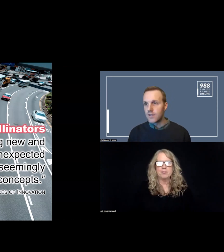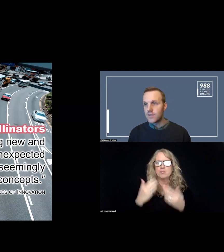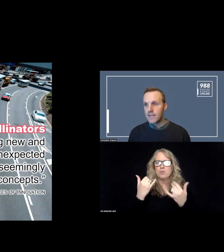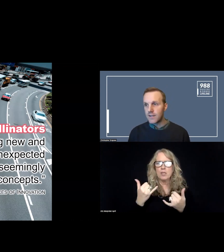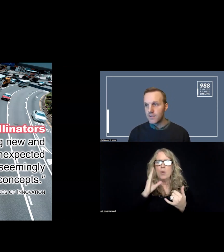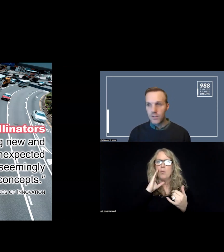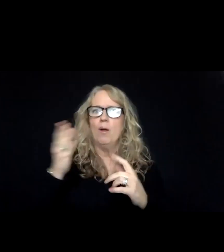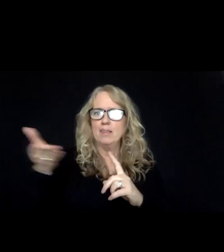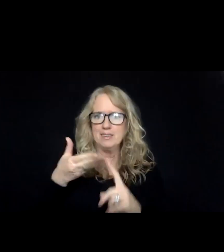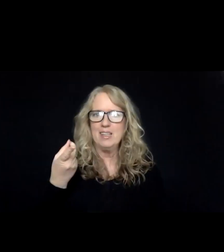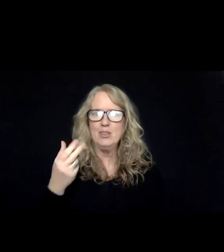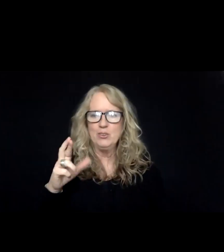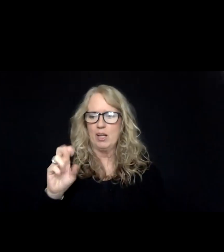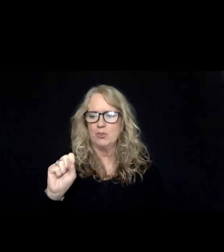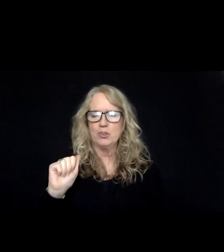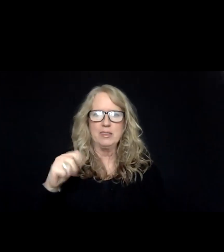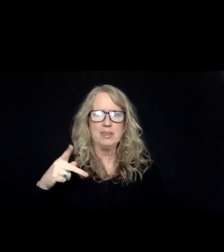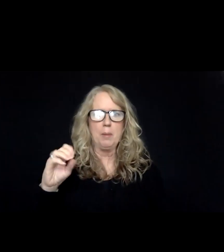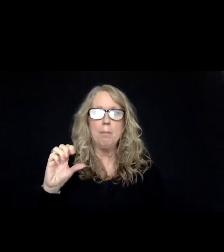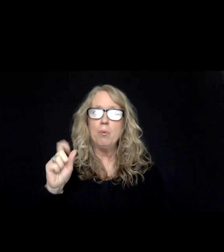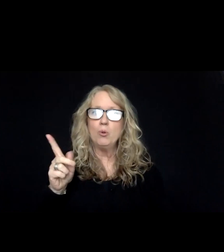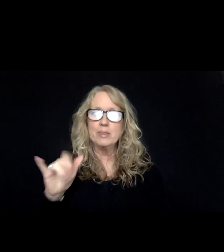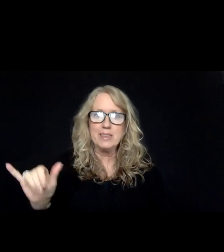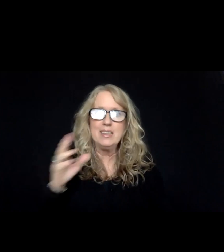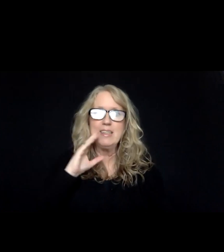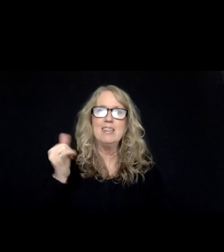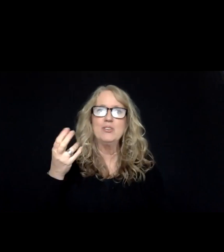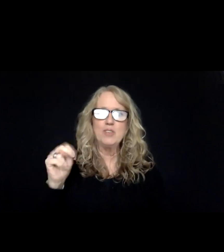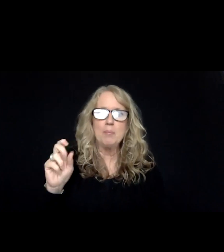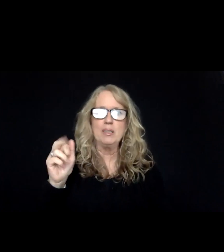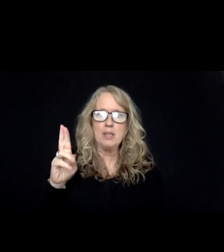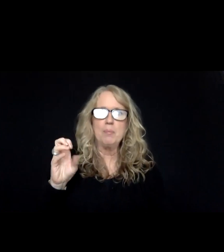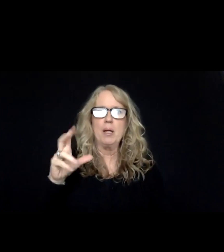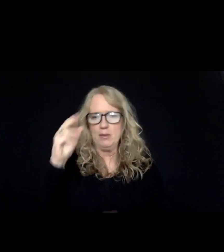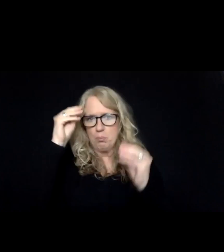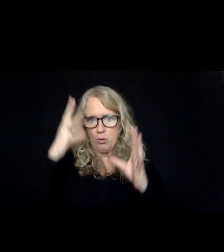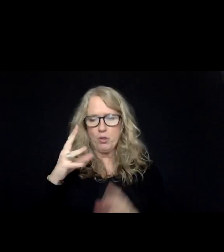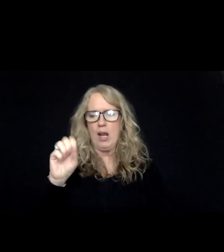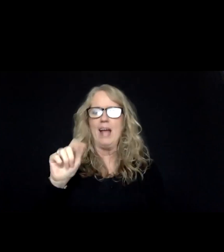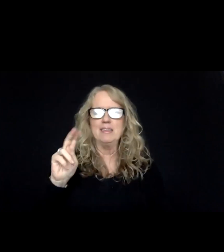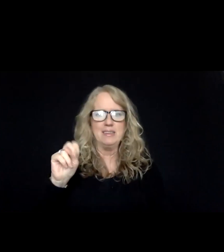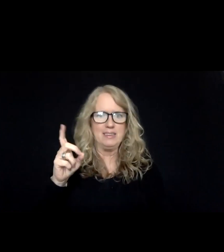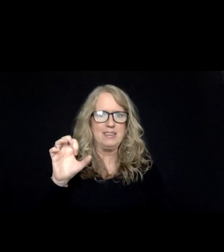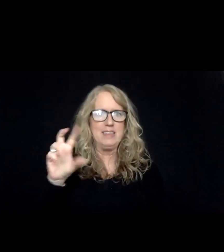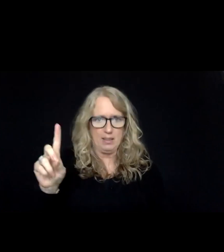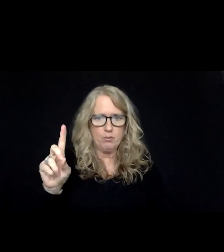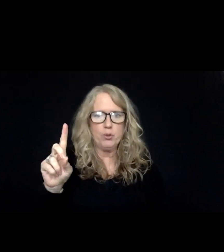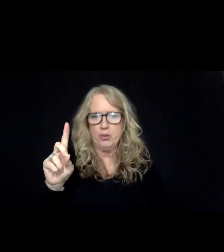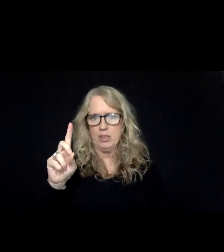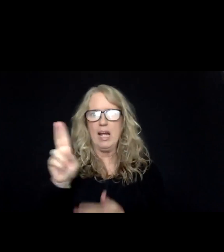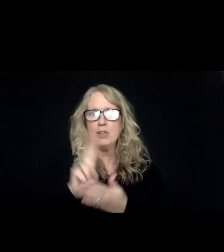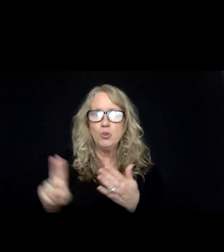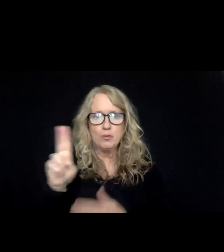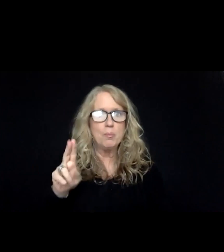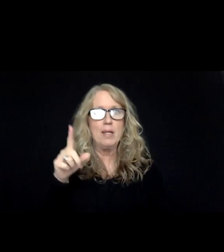to introduce Dr. Sapolsky, who is currently the John A. and Cynthia Fry Gunn Professor at Stanford University. As mentioned, he